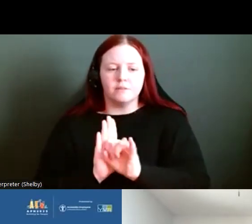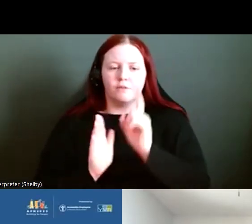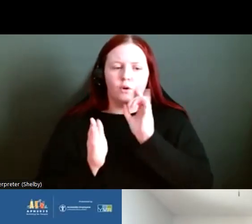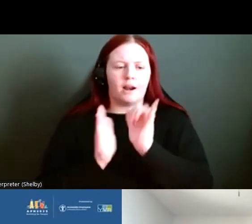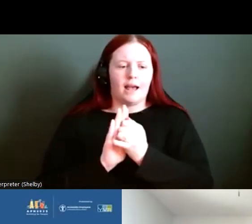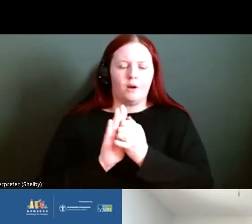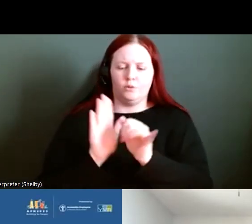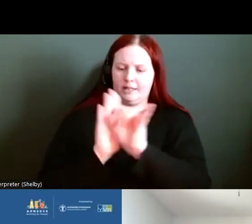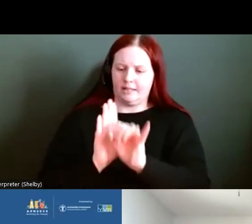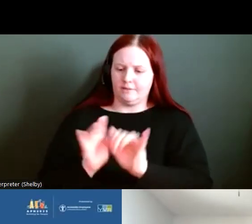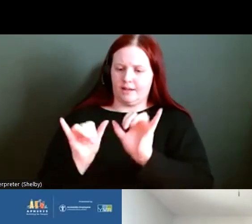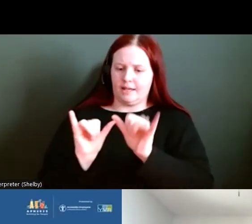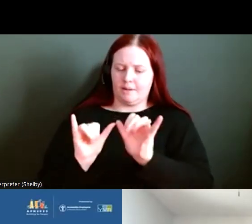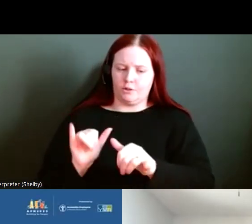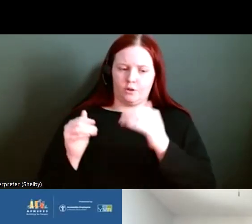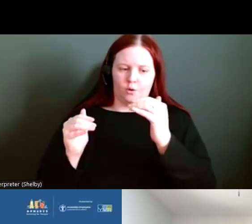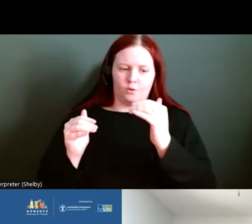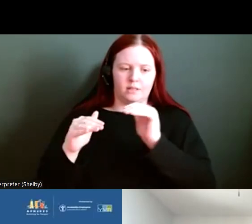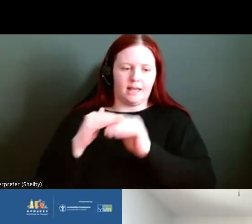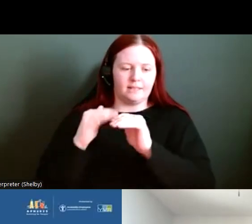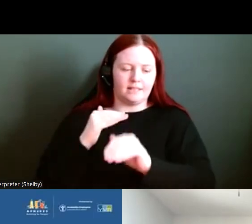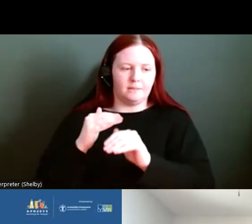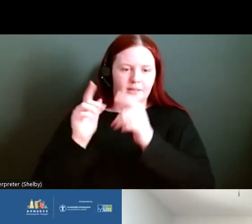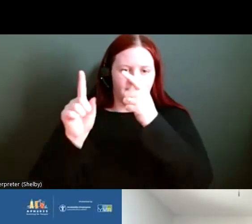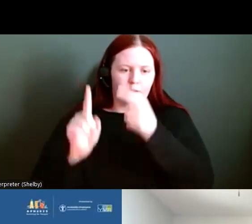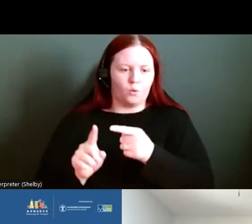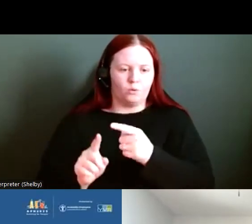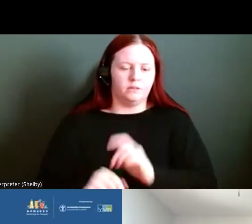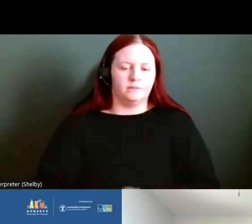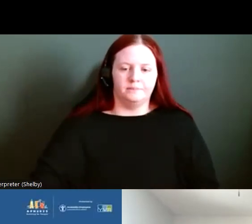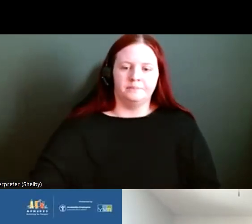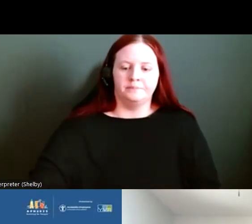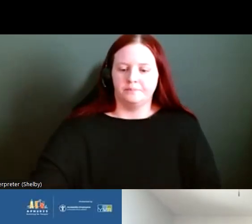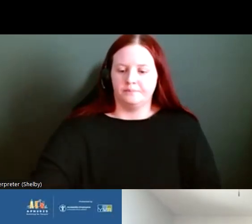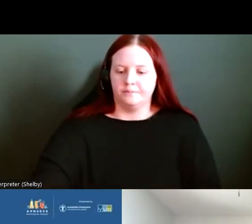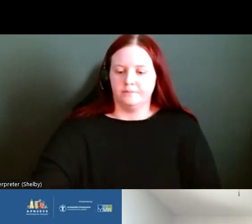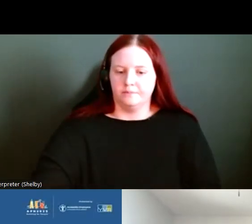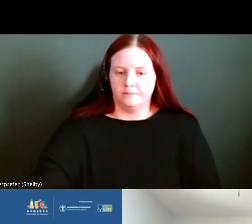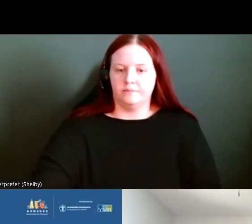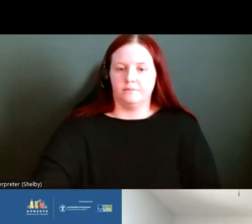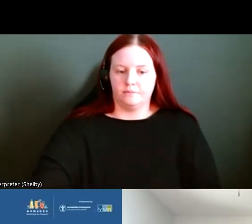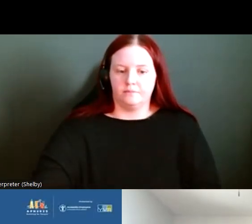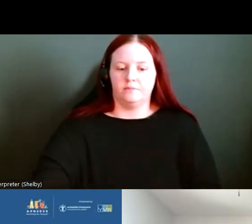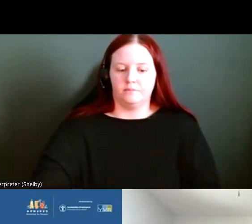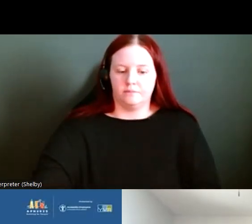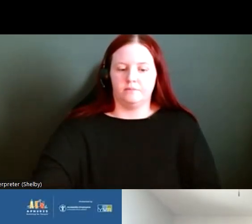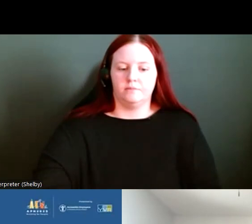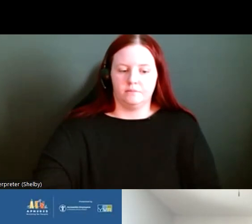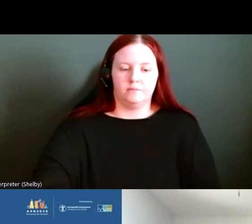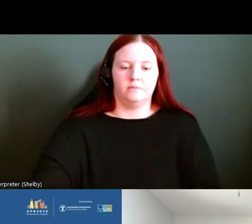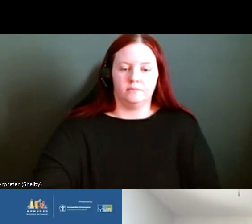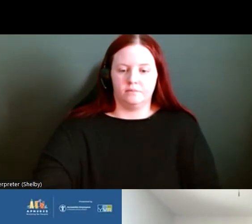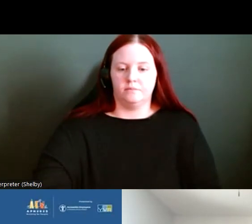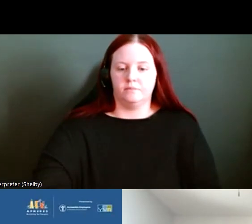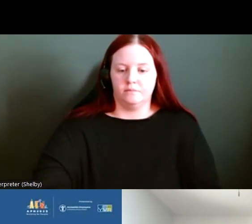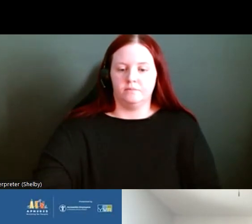accessibility initiatives? Yeah, and I've been thinking about that question, and it's kind of two